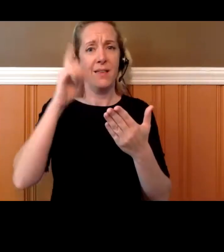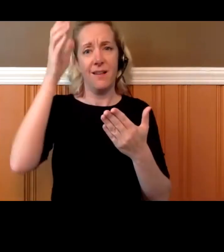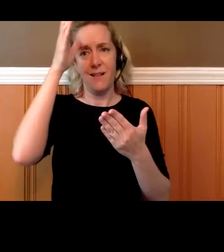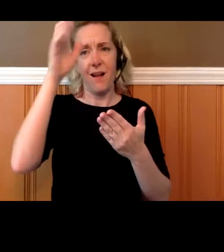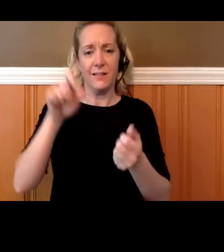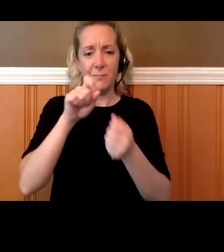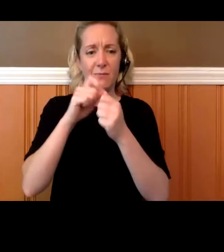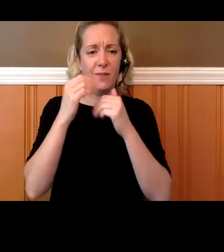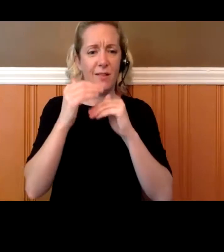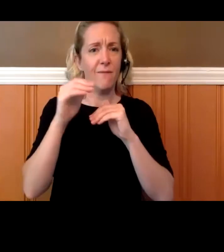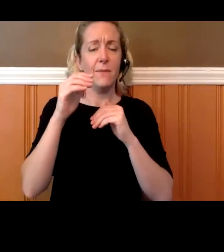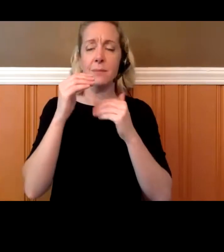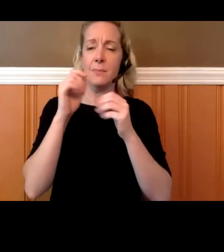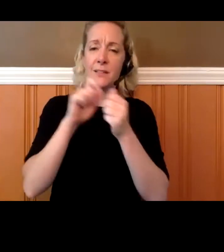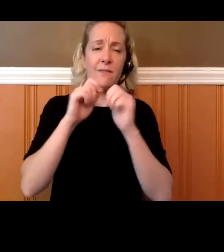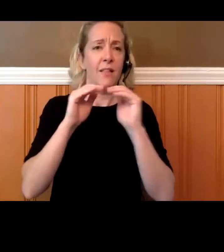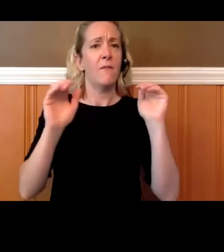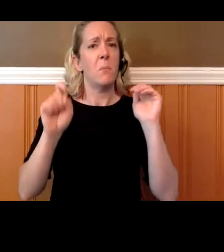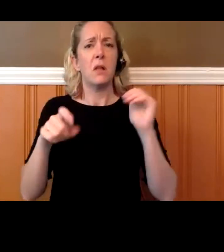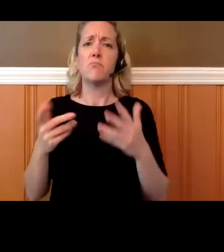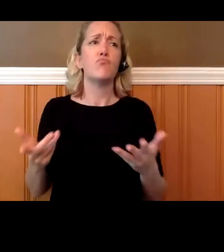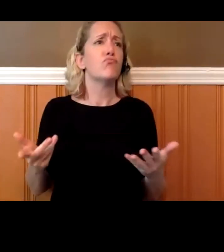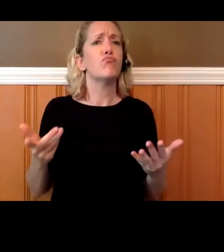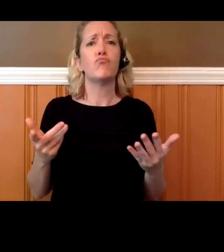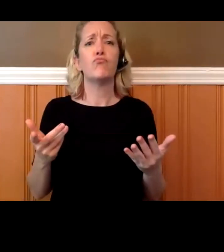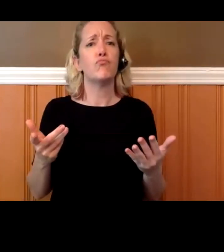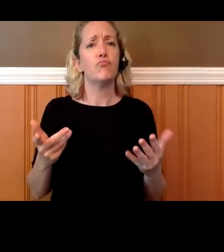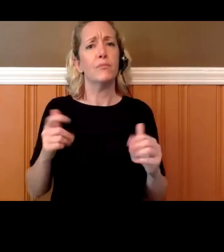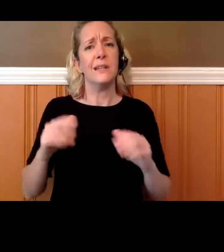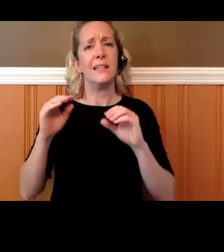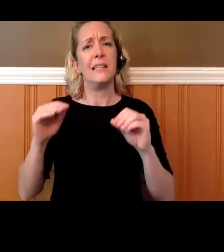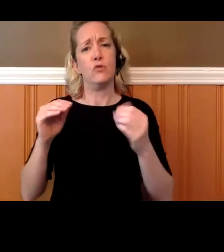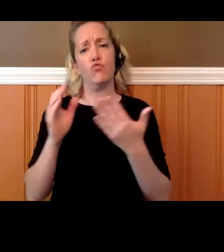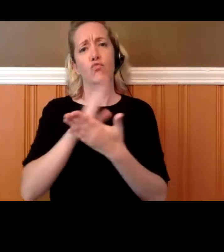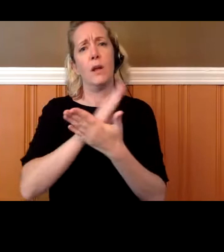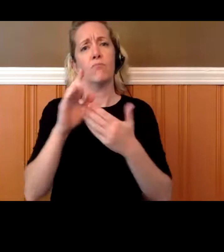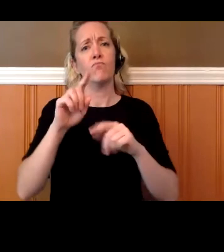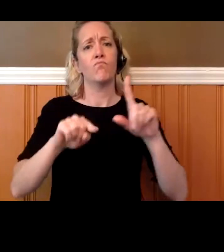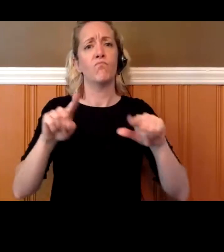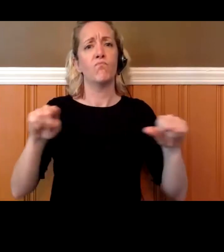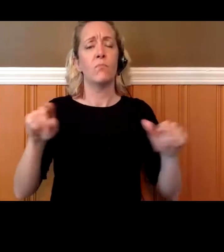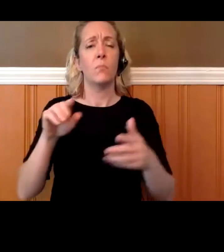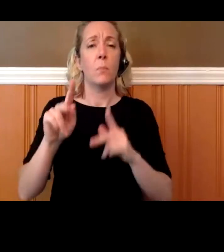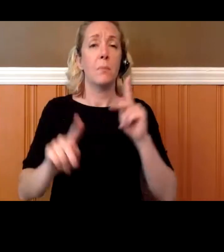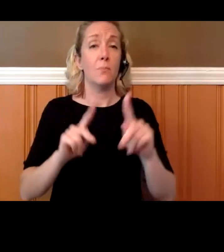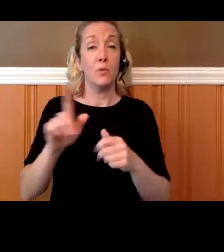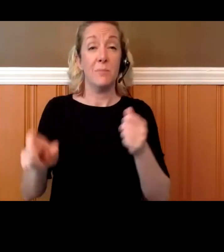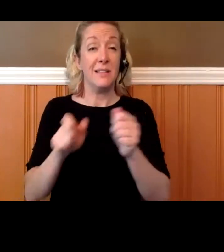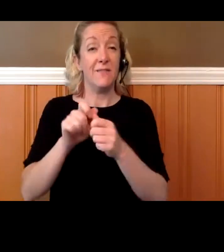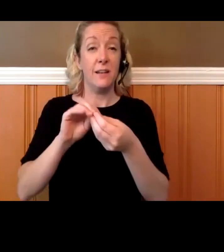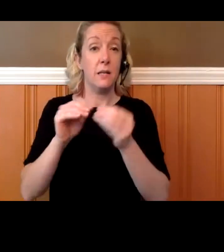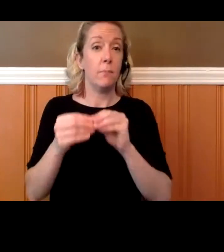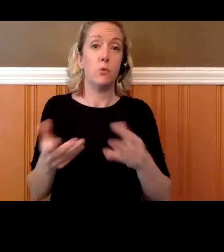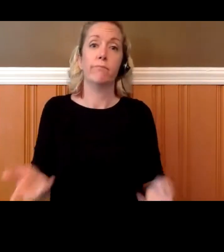learn to communicate with the public, as you know, learning these principles. But I don't know. That's to find